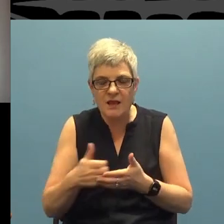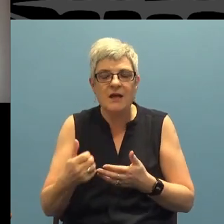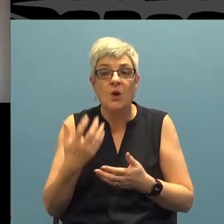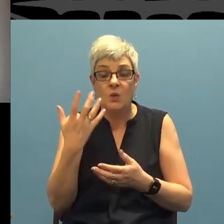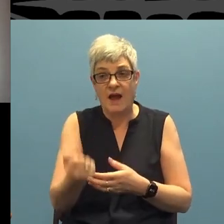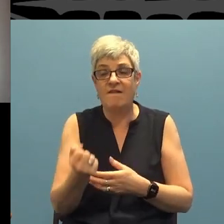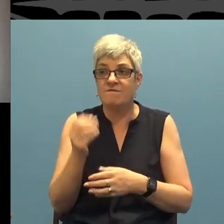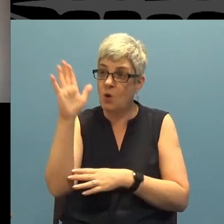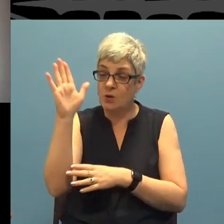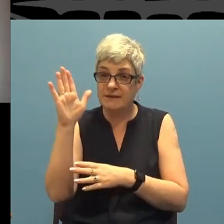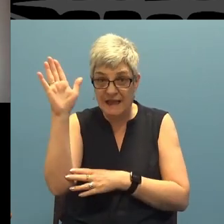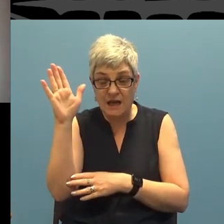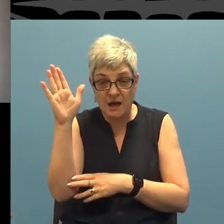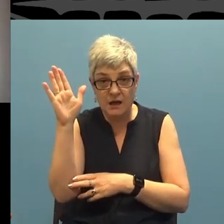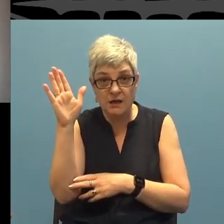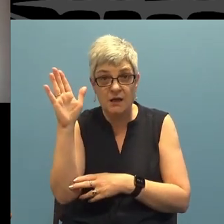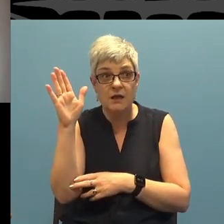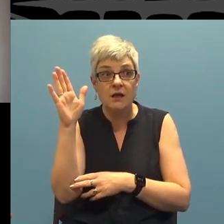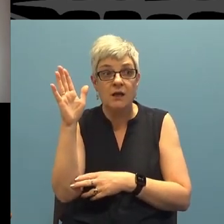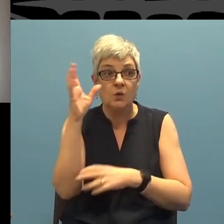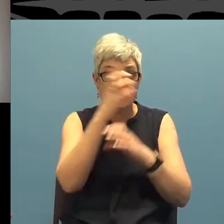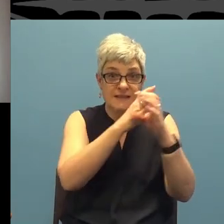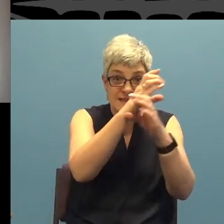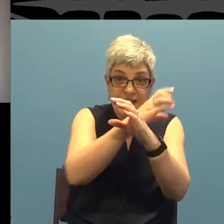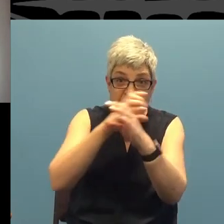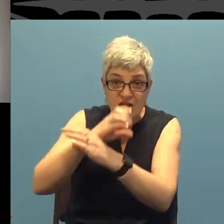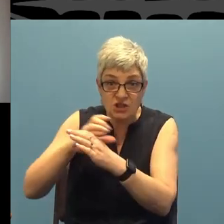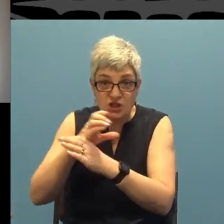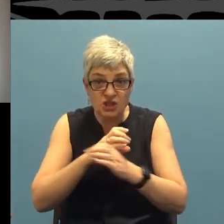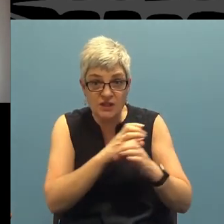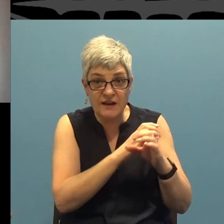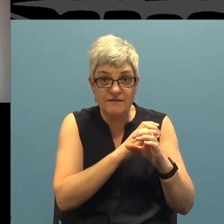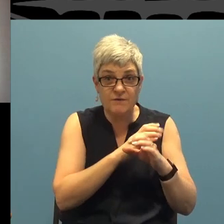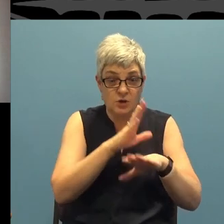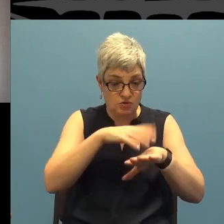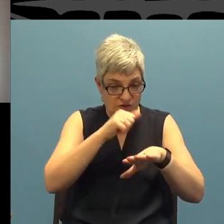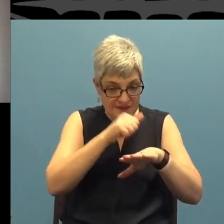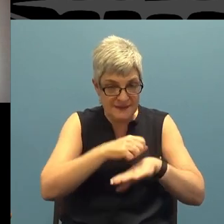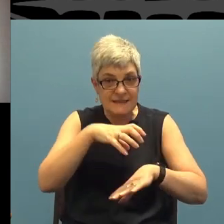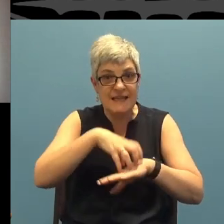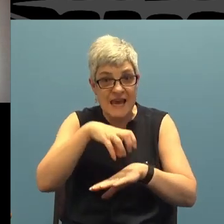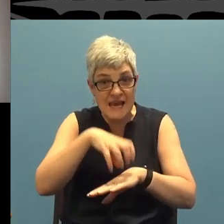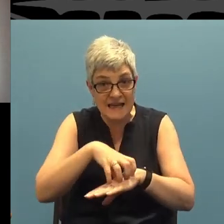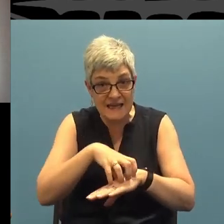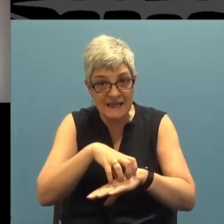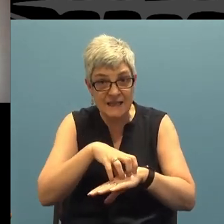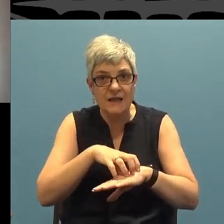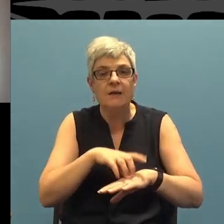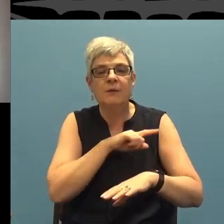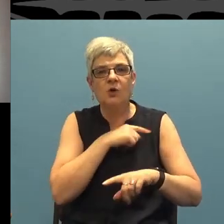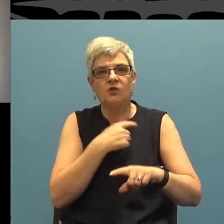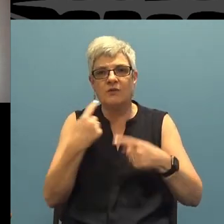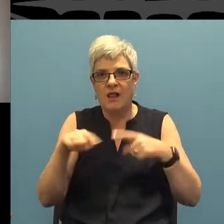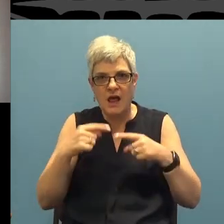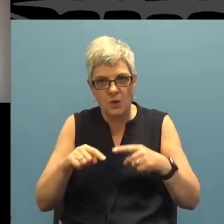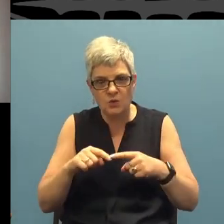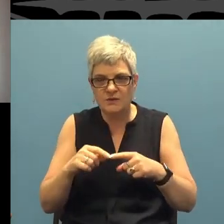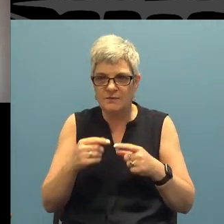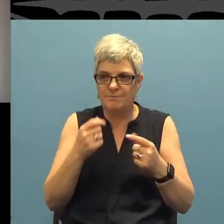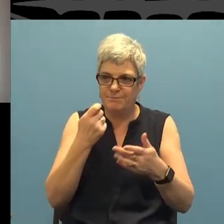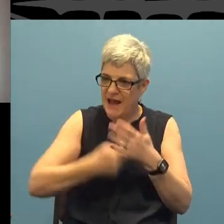volunteers to go searching round for Christmas cakes, as you were only allowed to buy so many at a